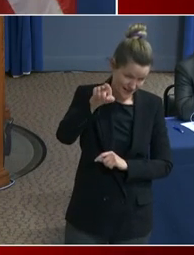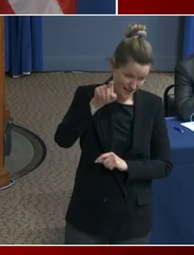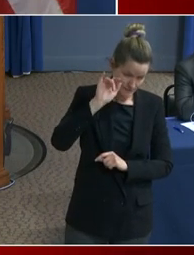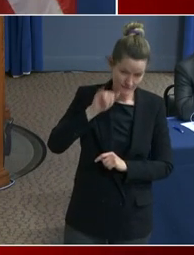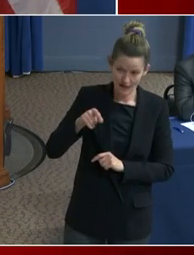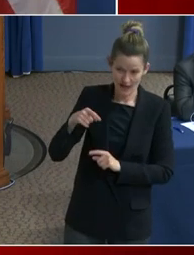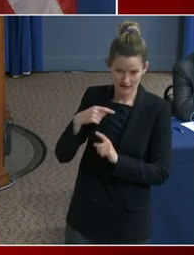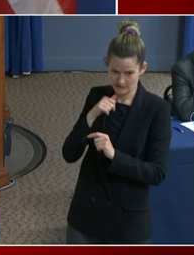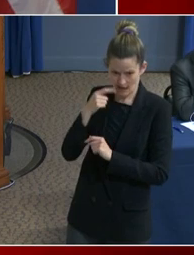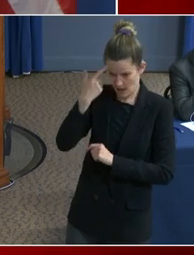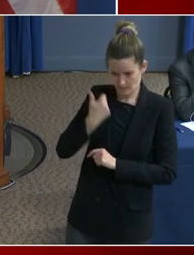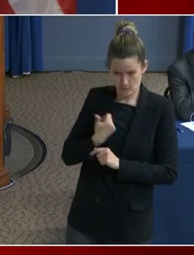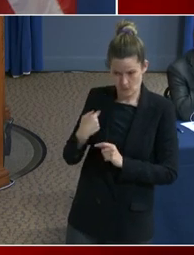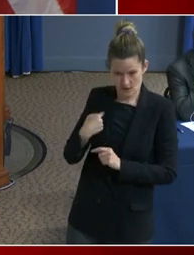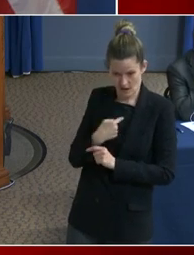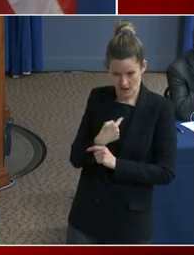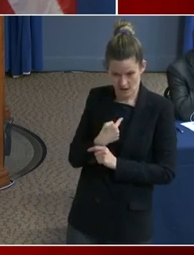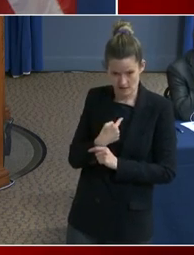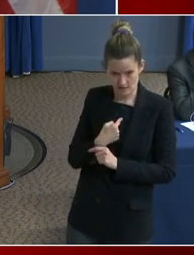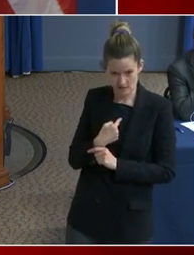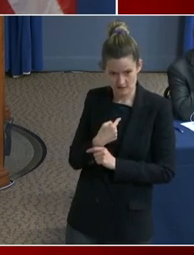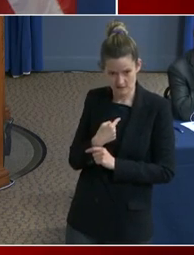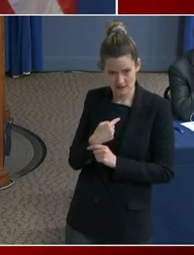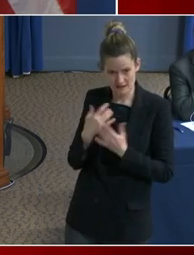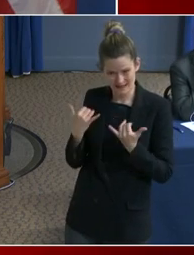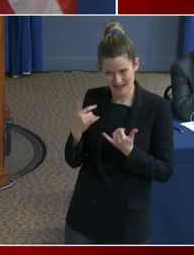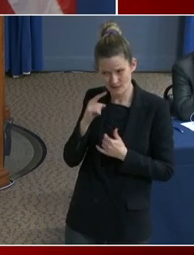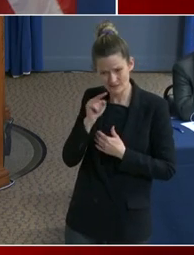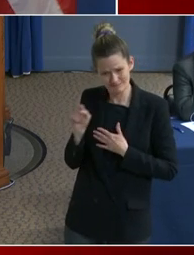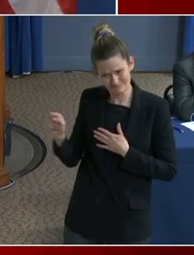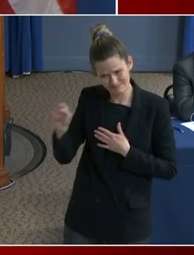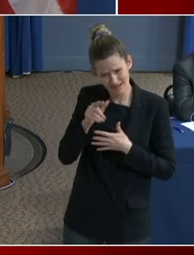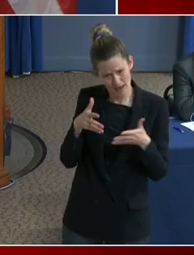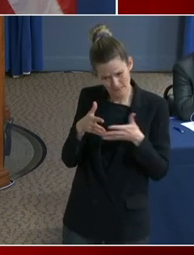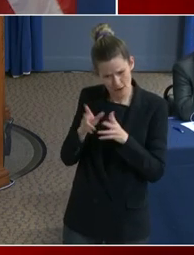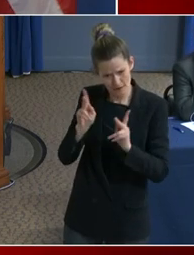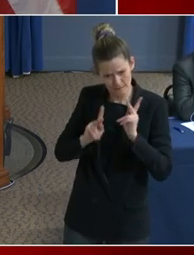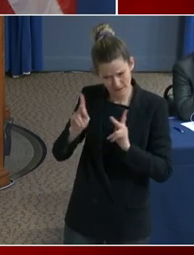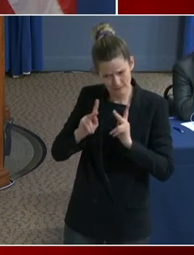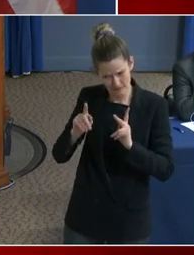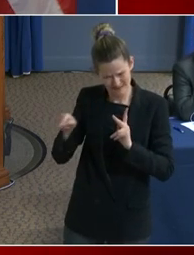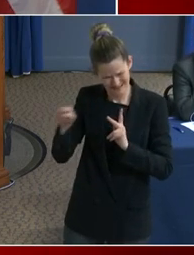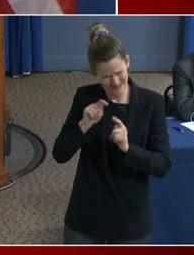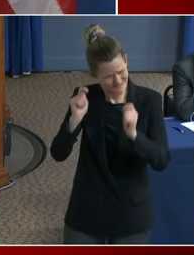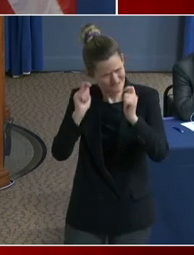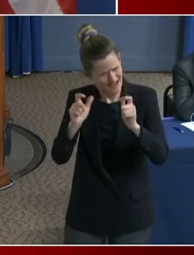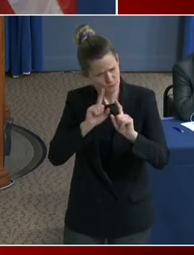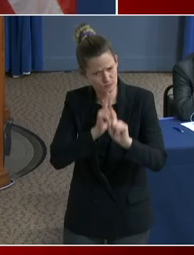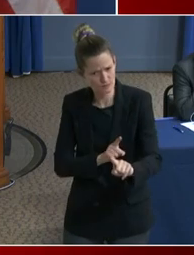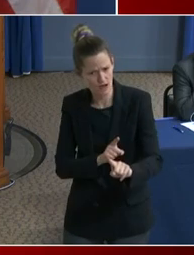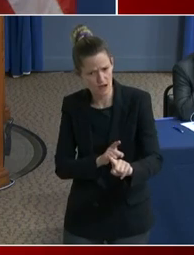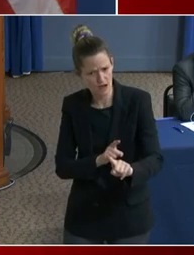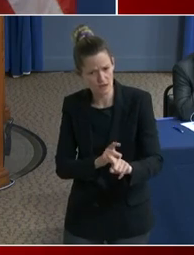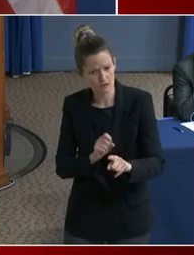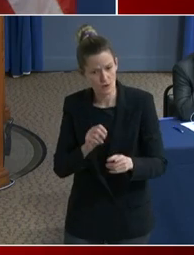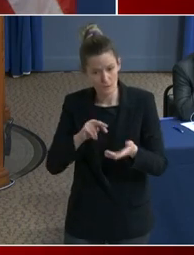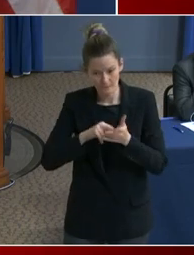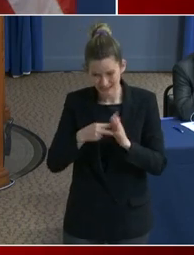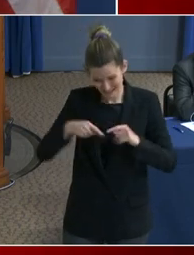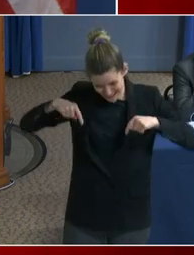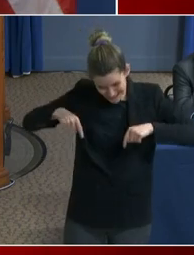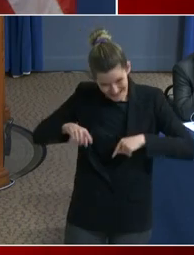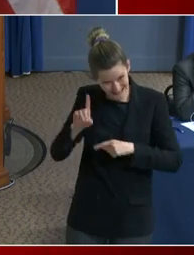to be, and to the American people and to district residents, is that avail yourself